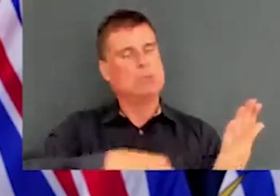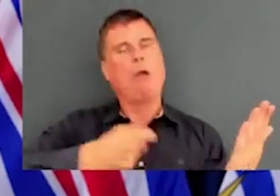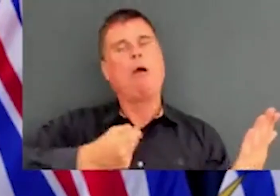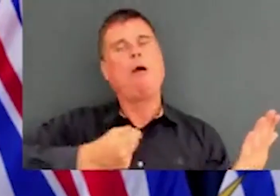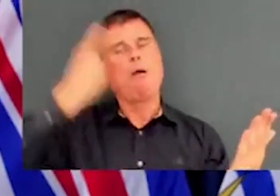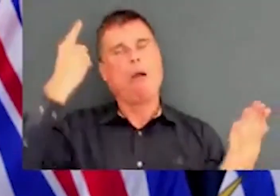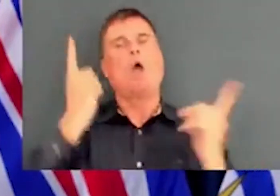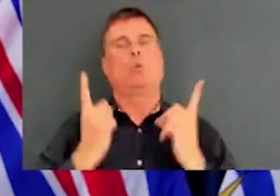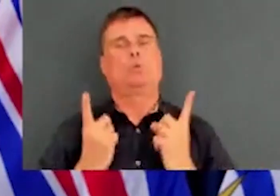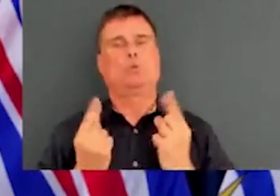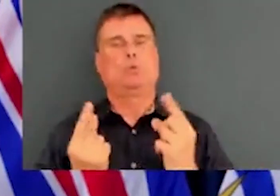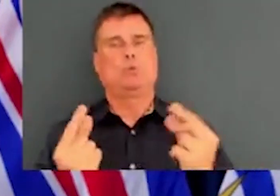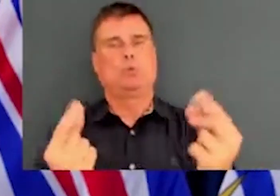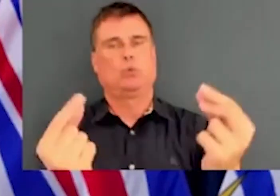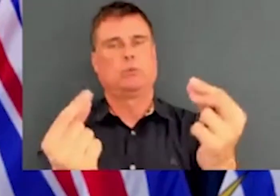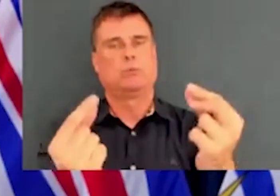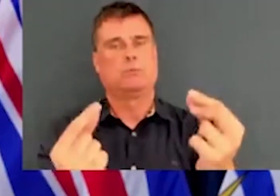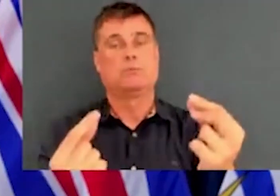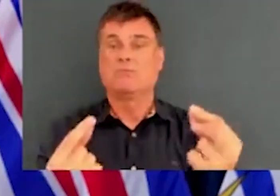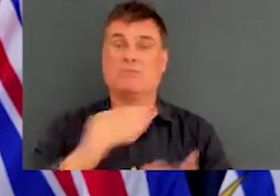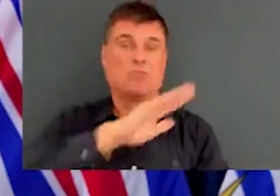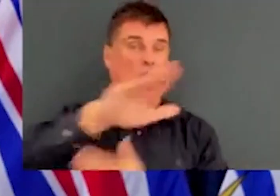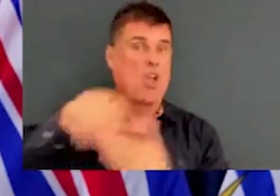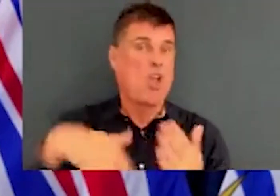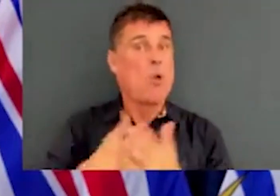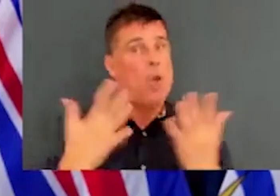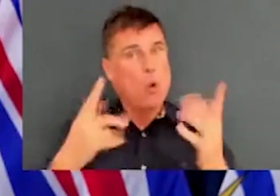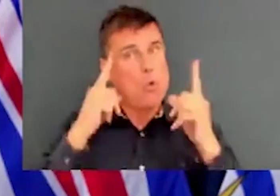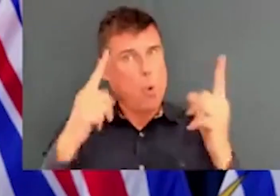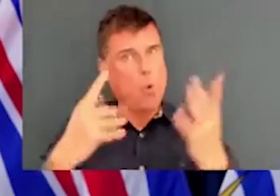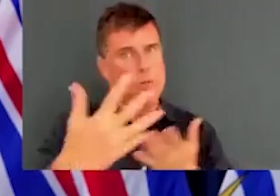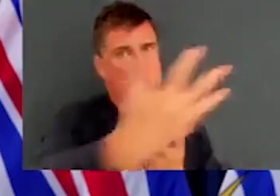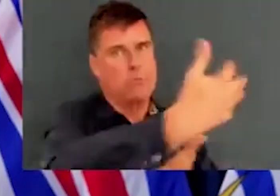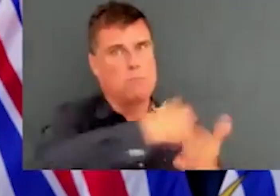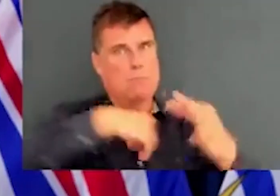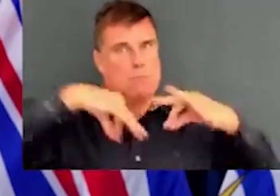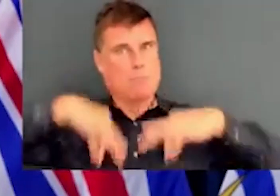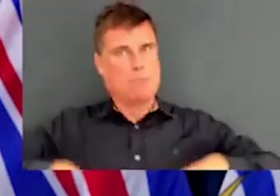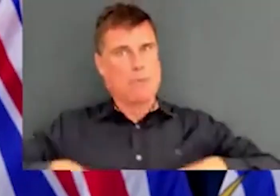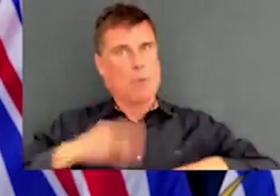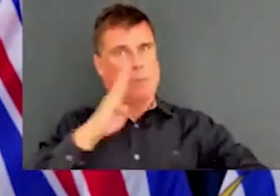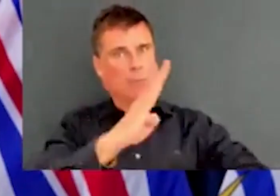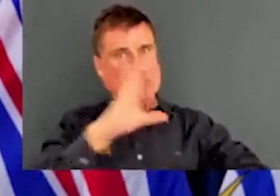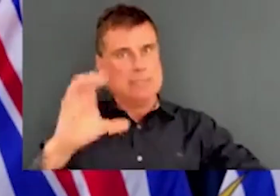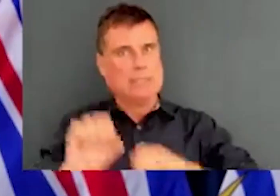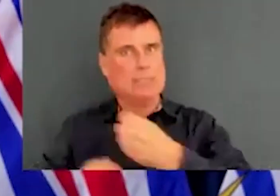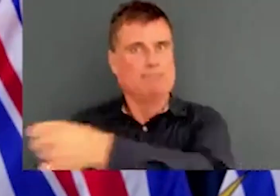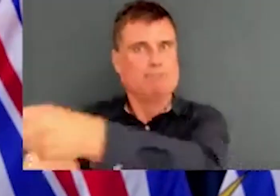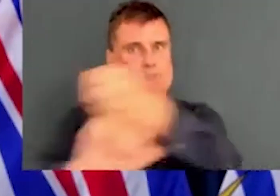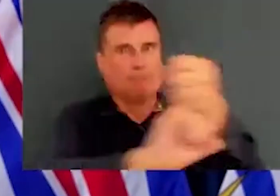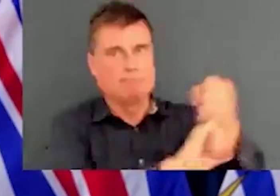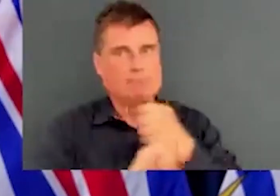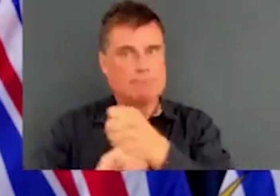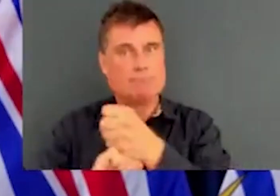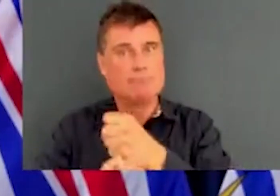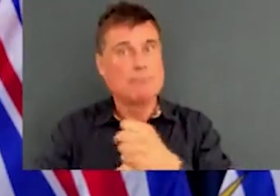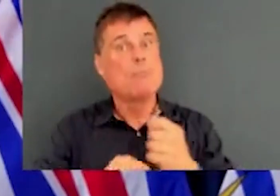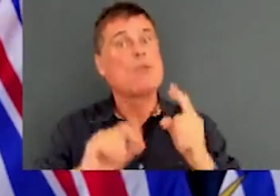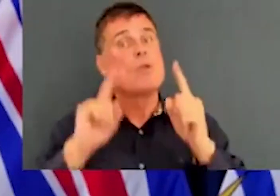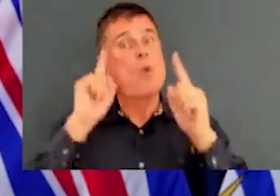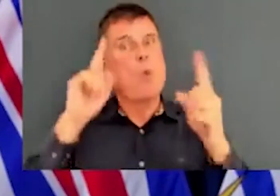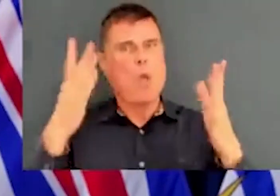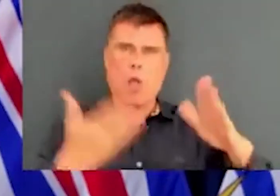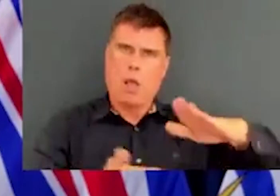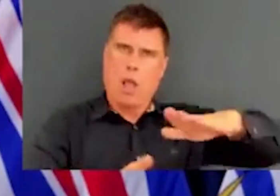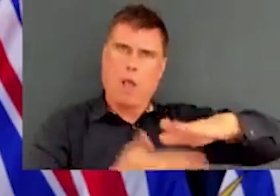in a financial way in terms of reducing costs, but also in access to the public, those who are interested in